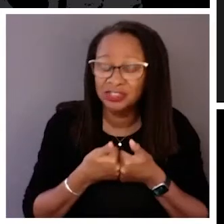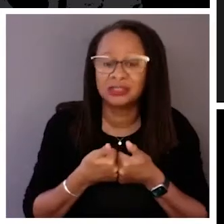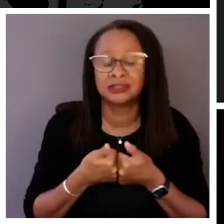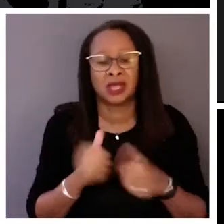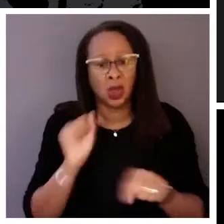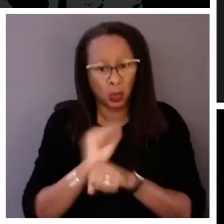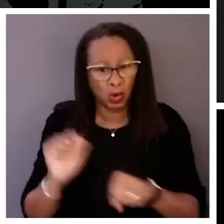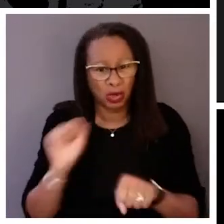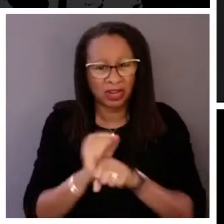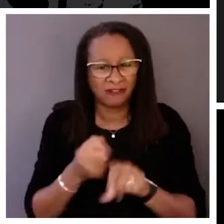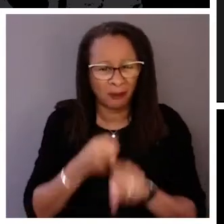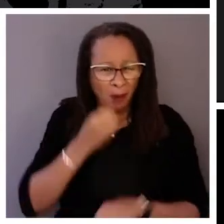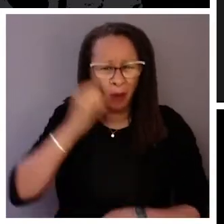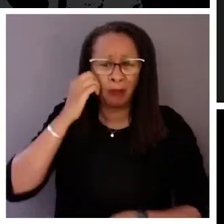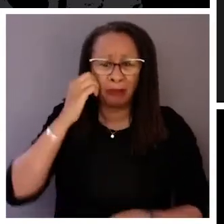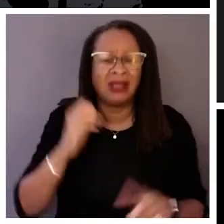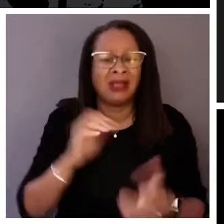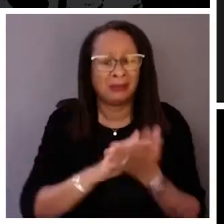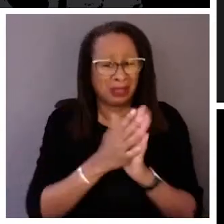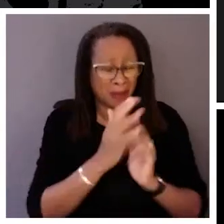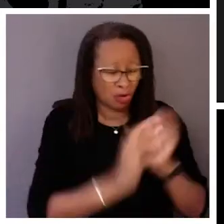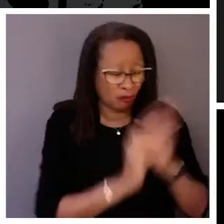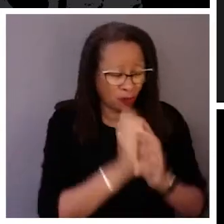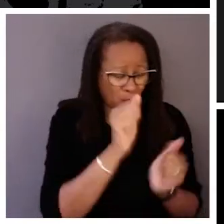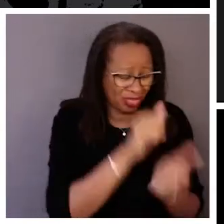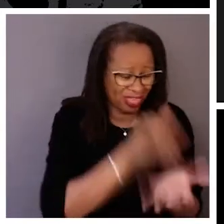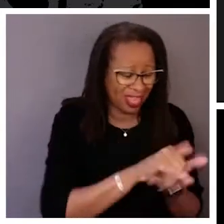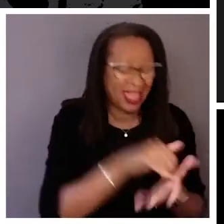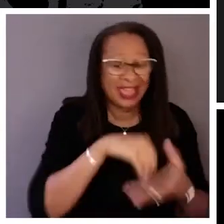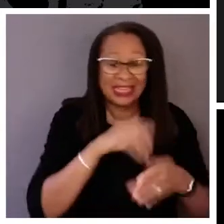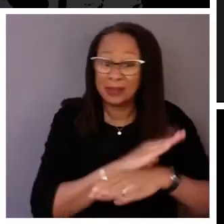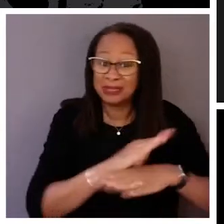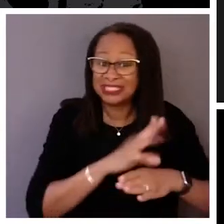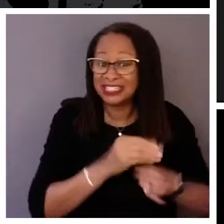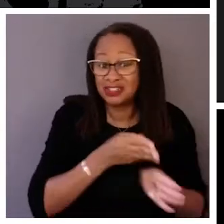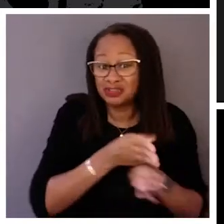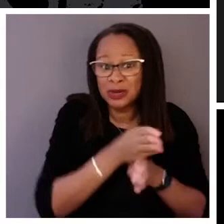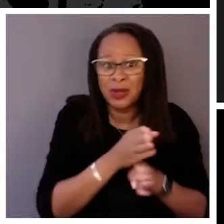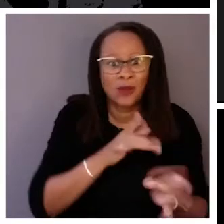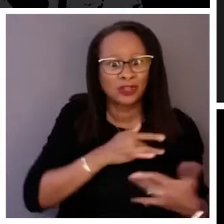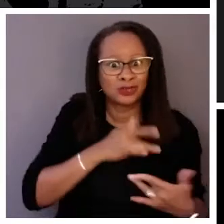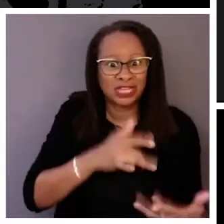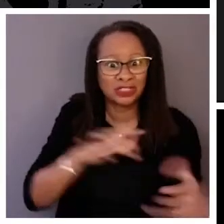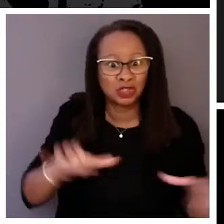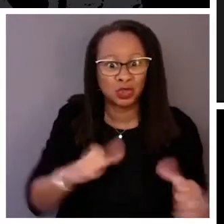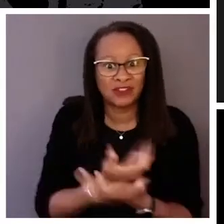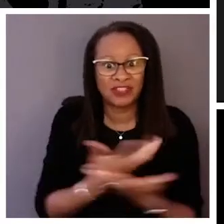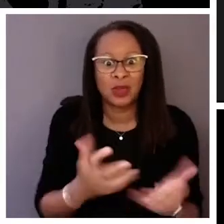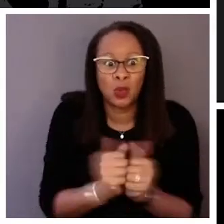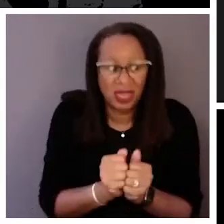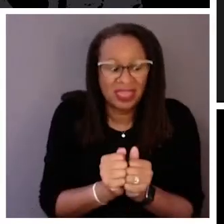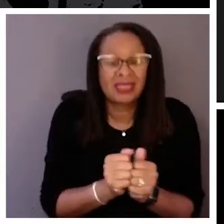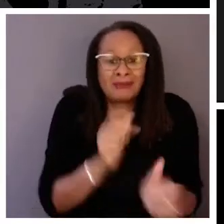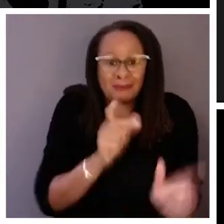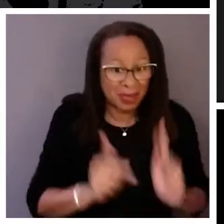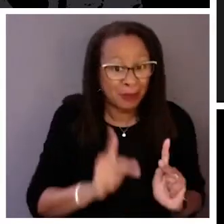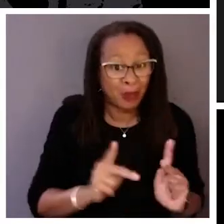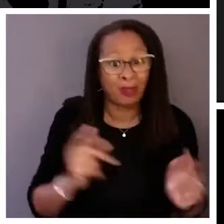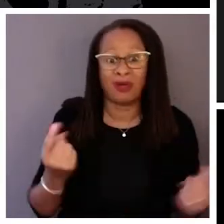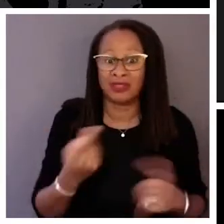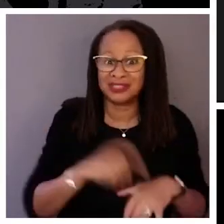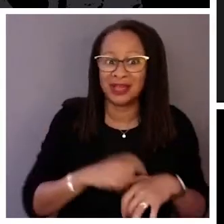challenging getting used to working from home in a business and a career that you're used to doing amongst